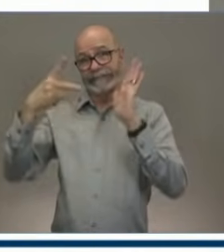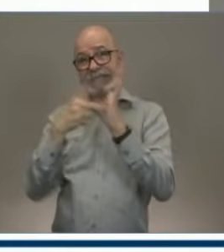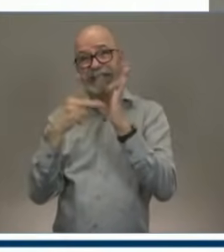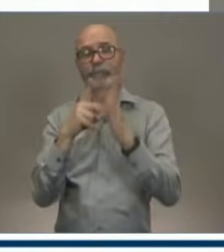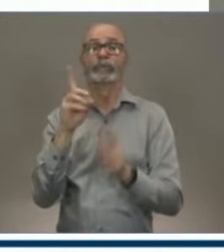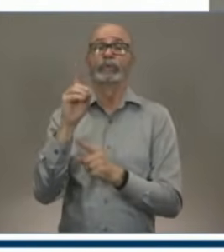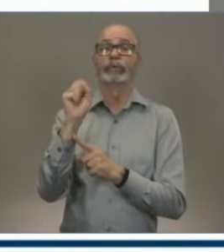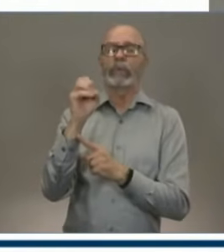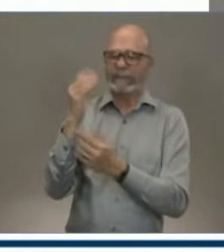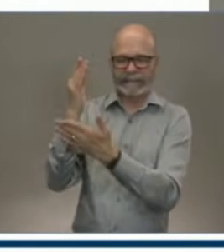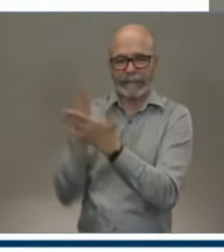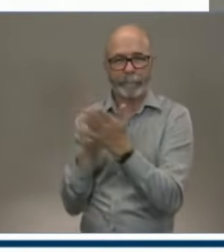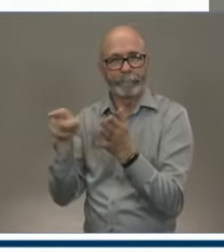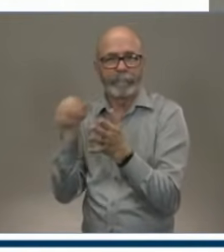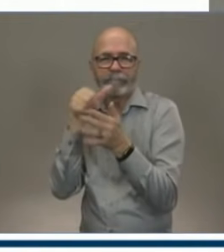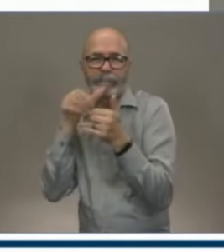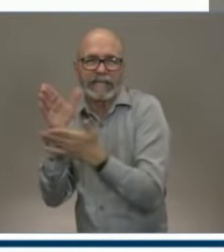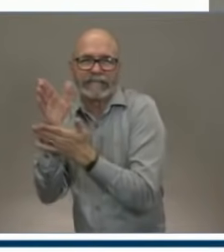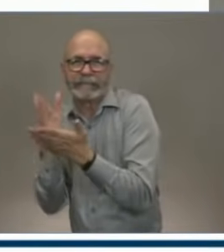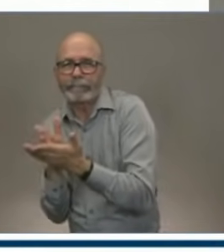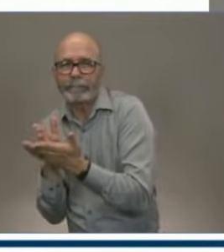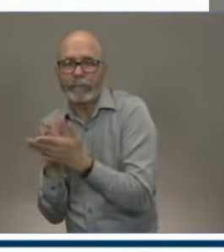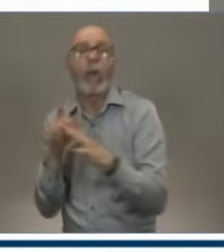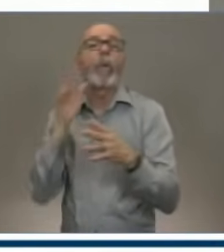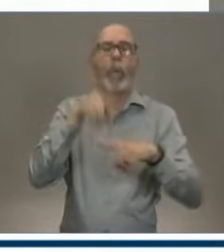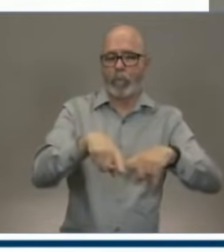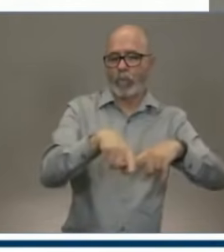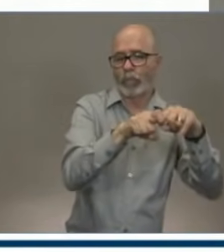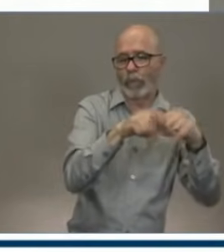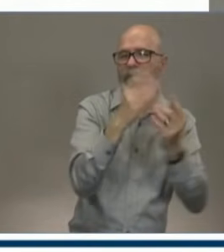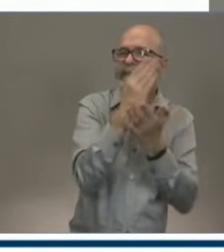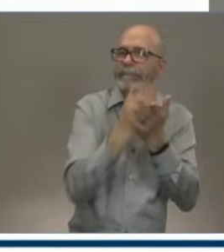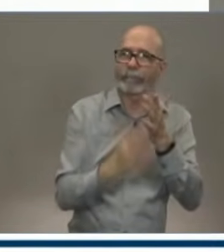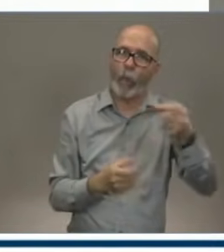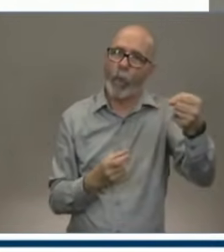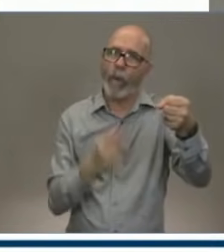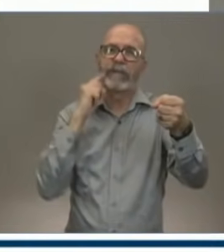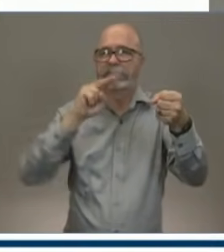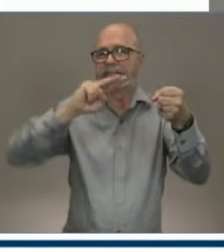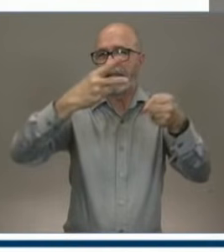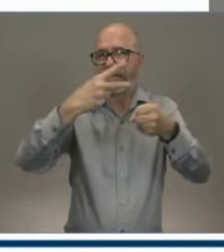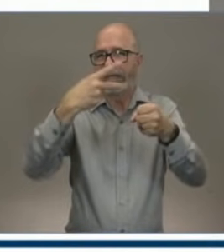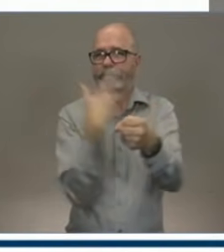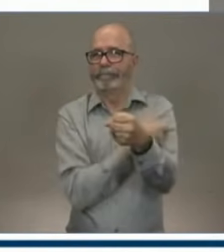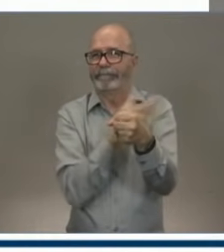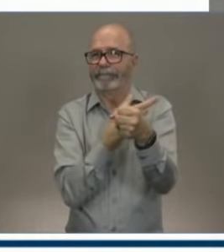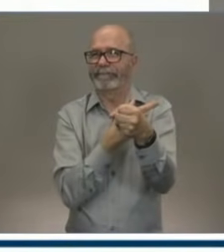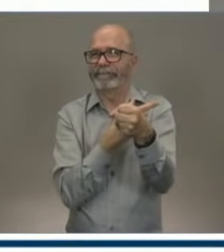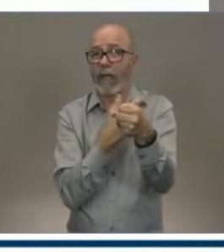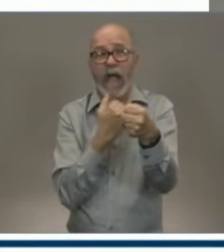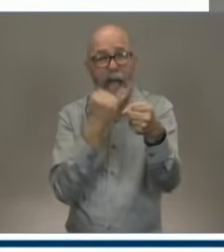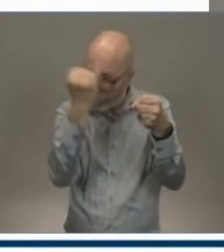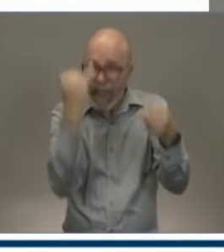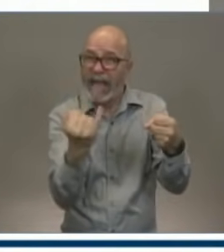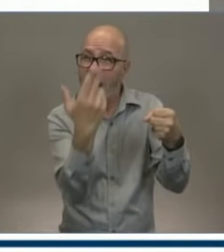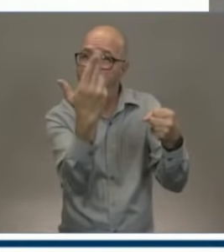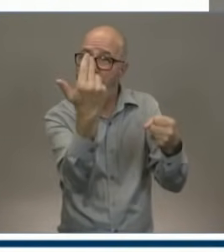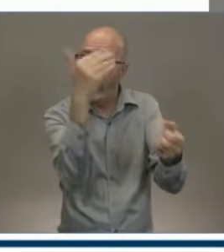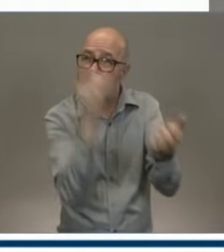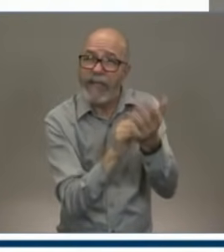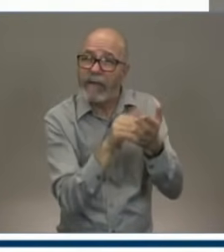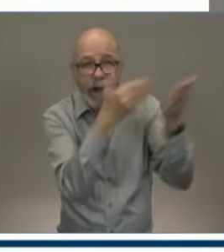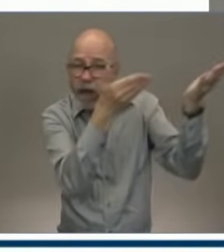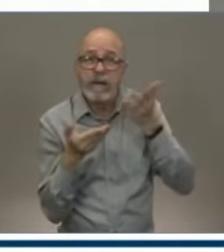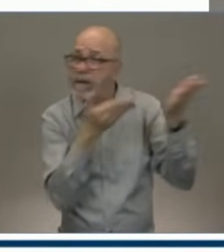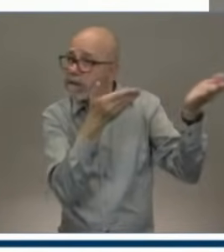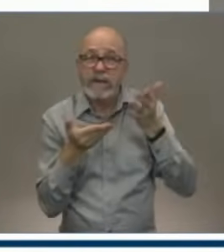scheduled to go into somebody's arm for a second dose. So all of that initial 13,000 doses of vaccine has been